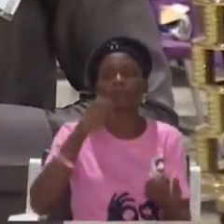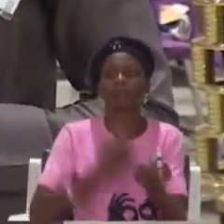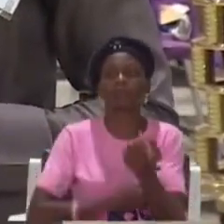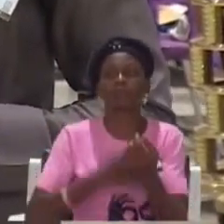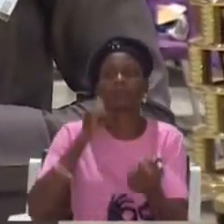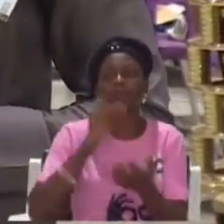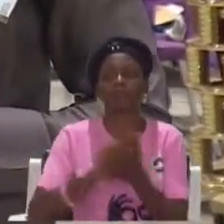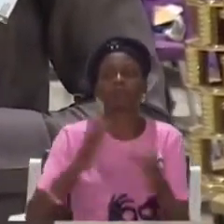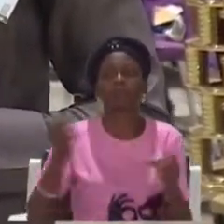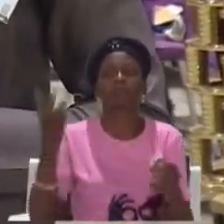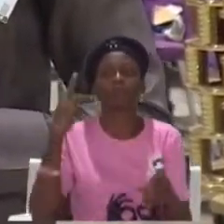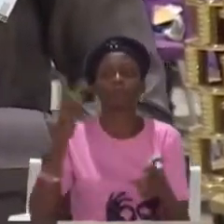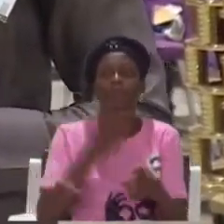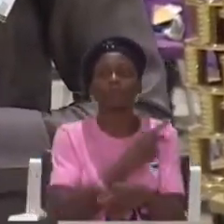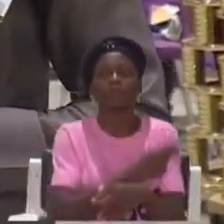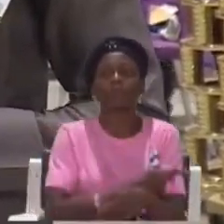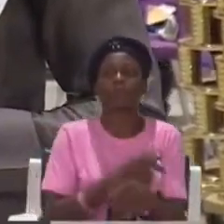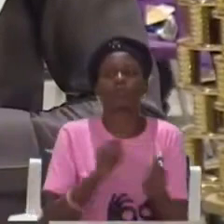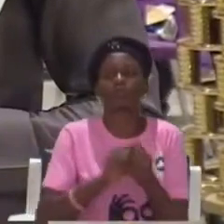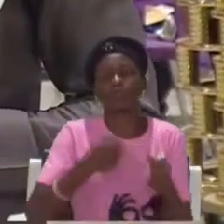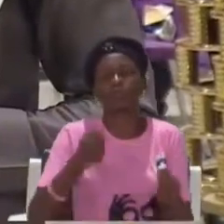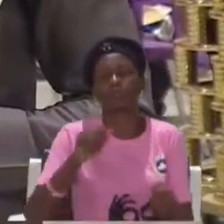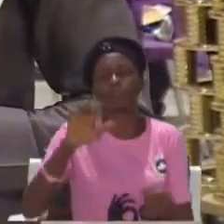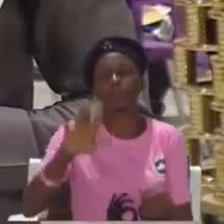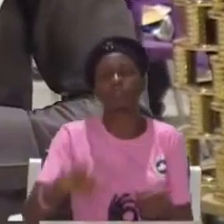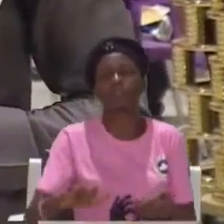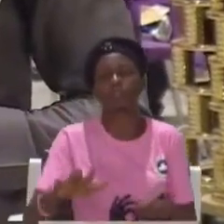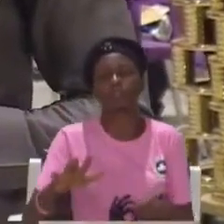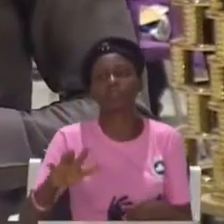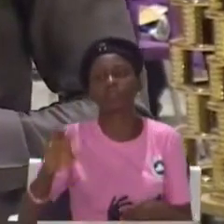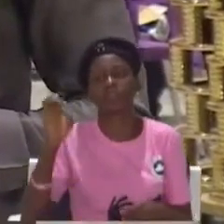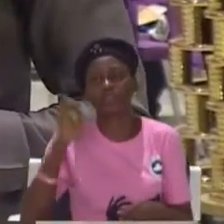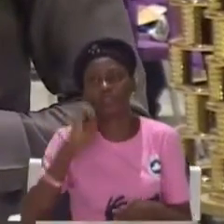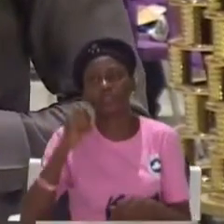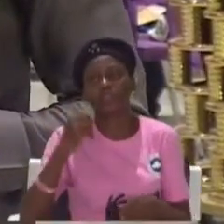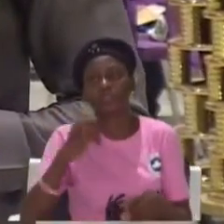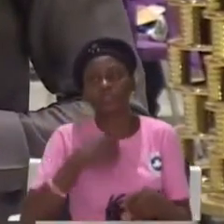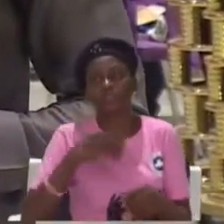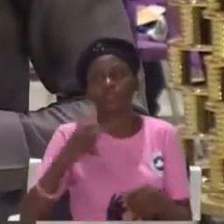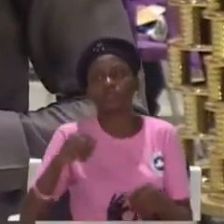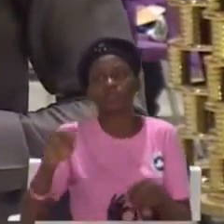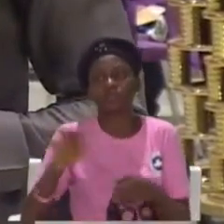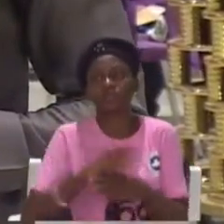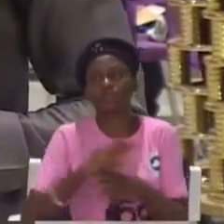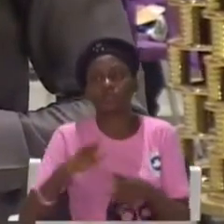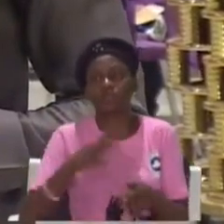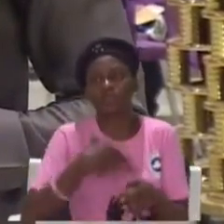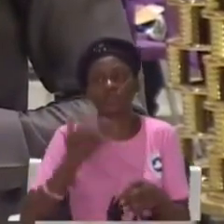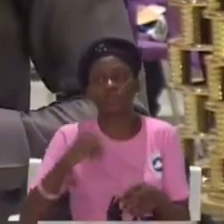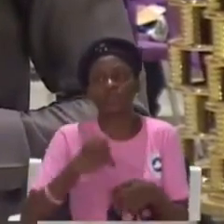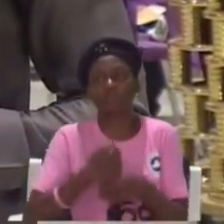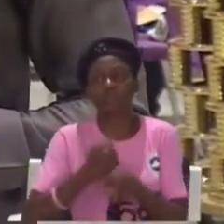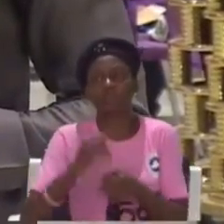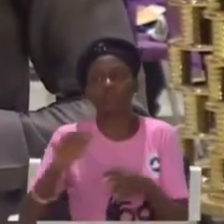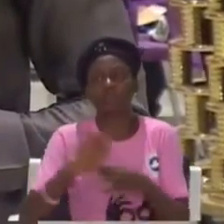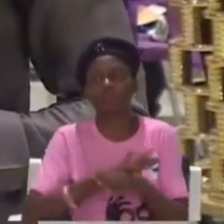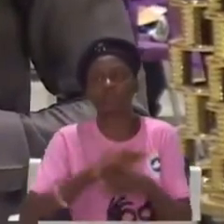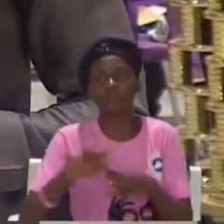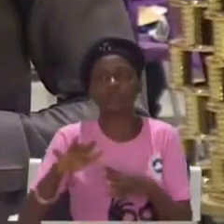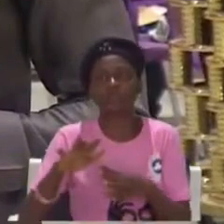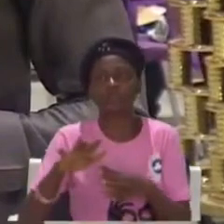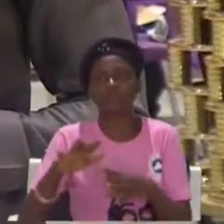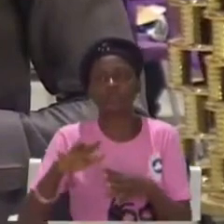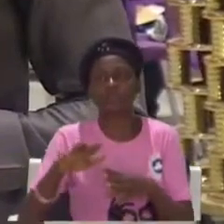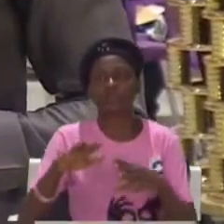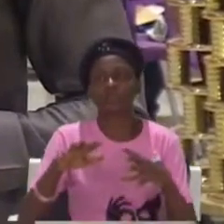was pregnant with another child. He has a trucking business and he had named the business Reggie